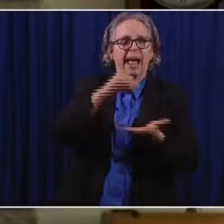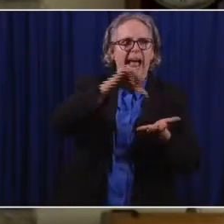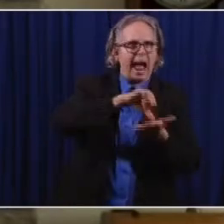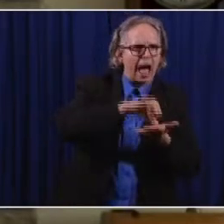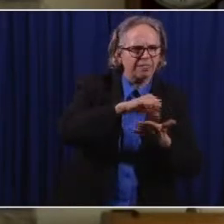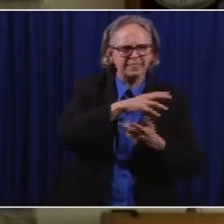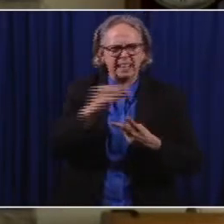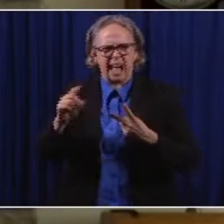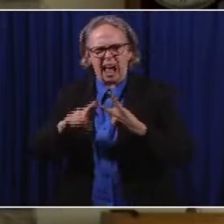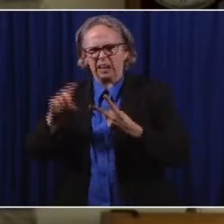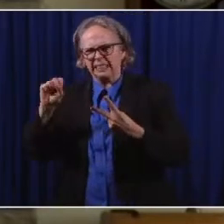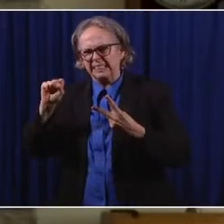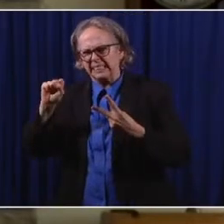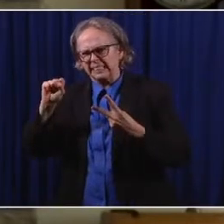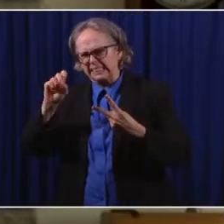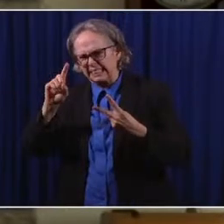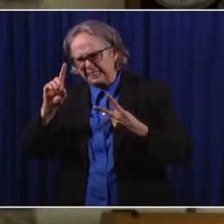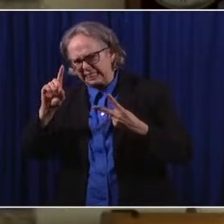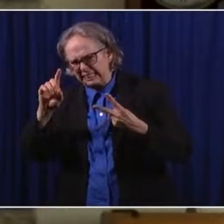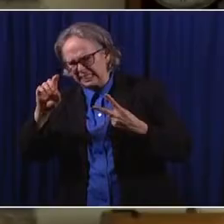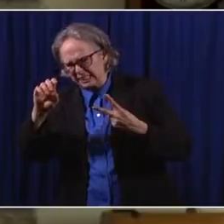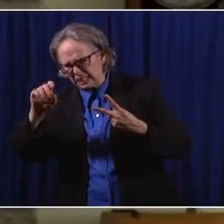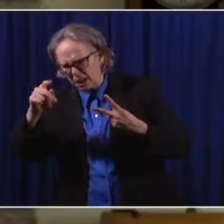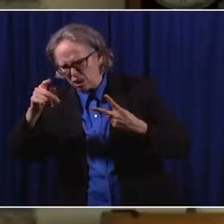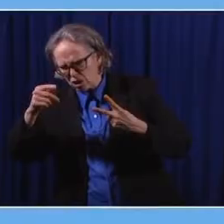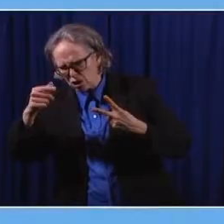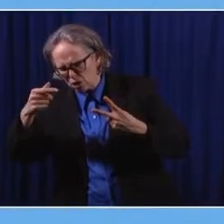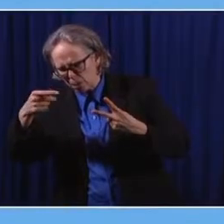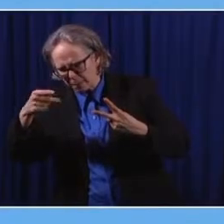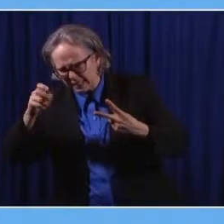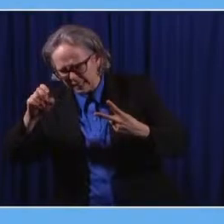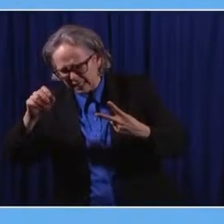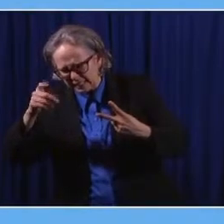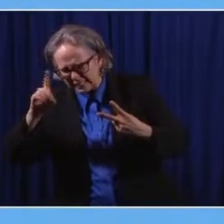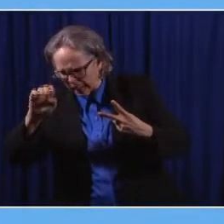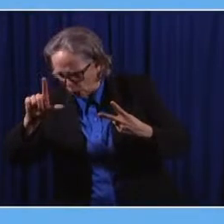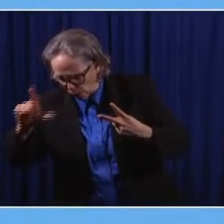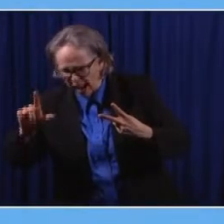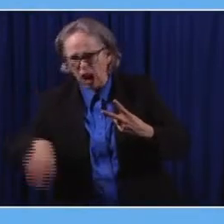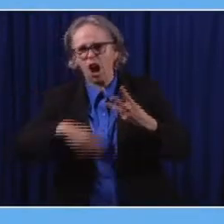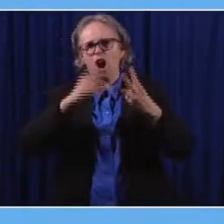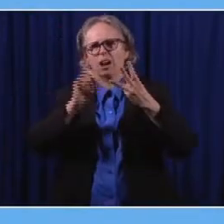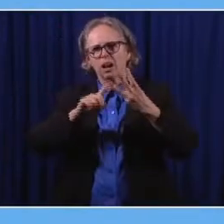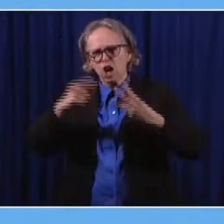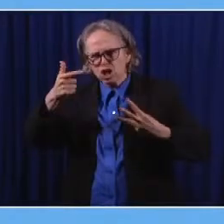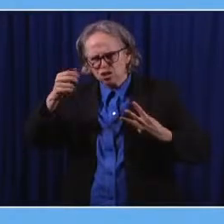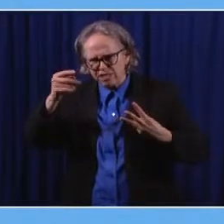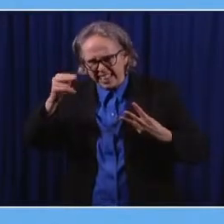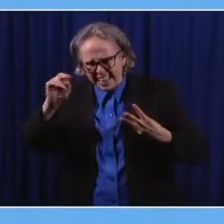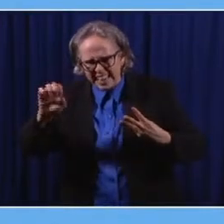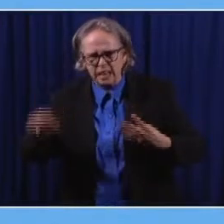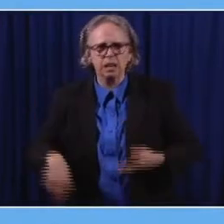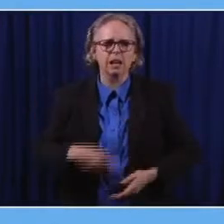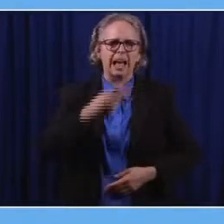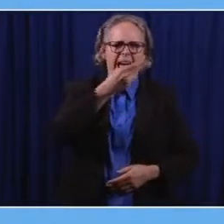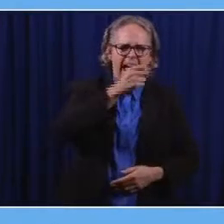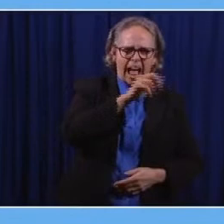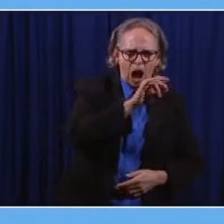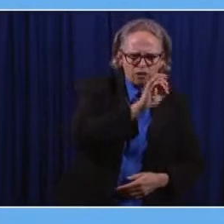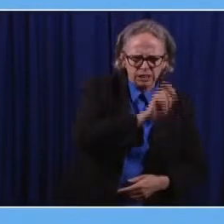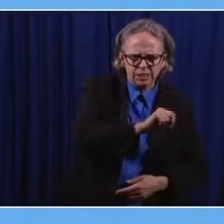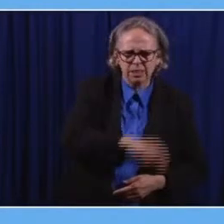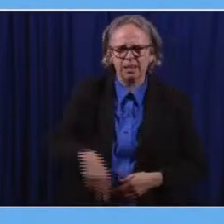Greene, Harrison, and Pickaway counties. A reminder that this number is important because it means that cases are